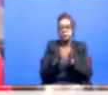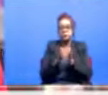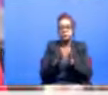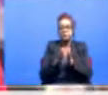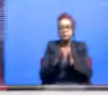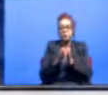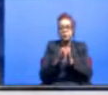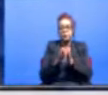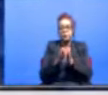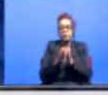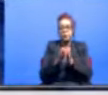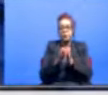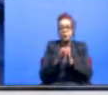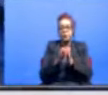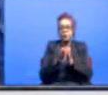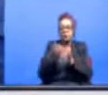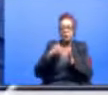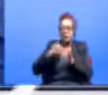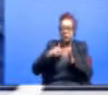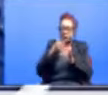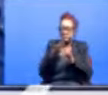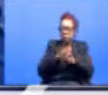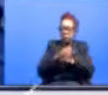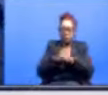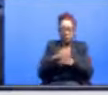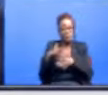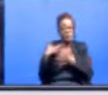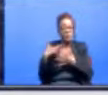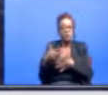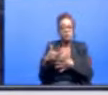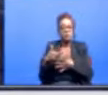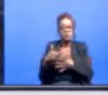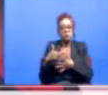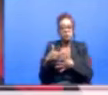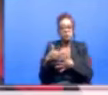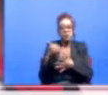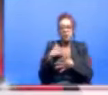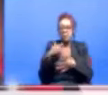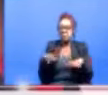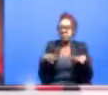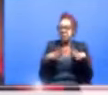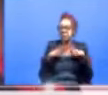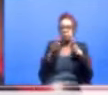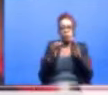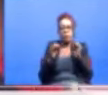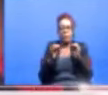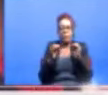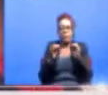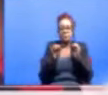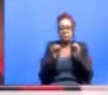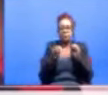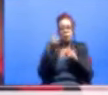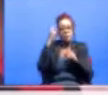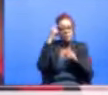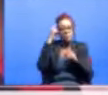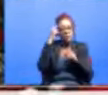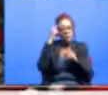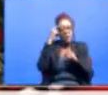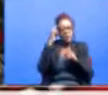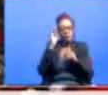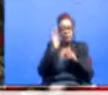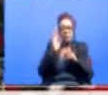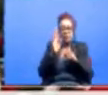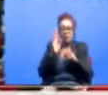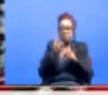Licha ya kuwa kwamba alikuwa na tajriba kubwa, Rita hakuwa na majivuno. Rita was remembered for her selflessness